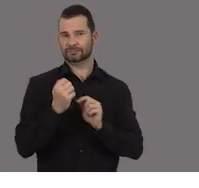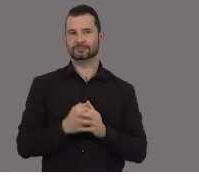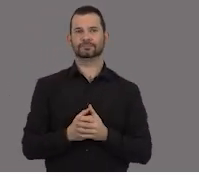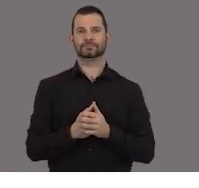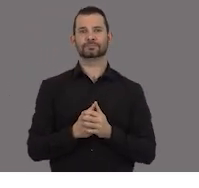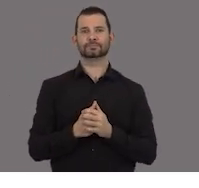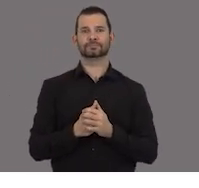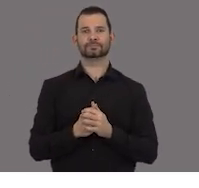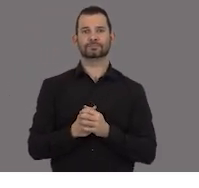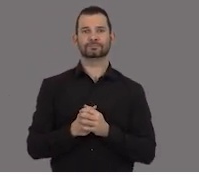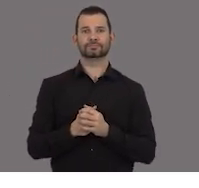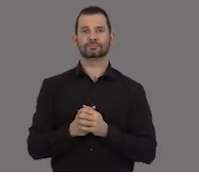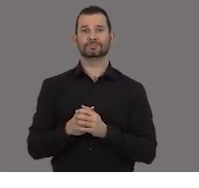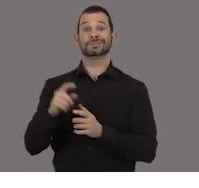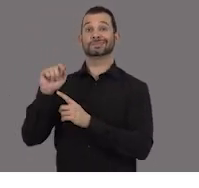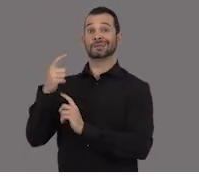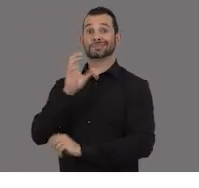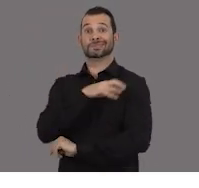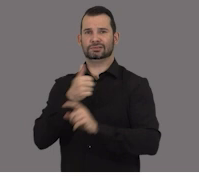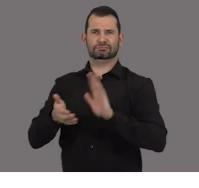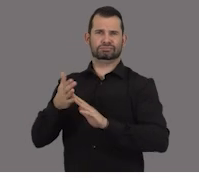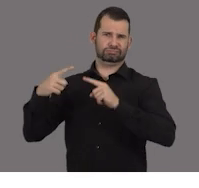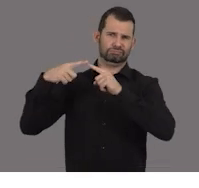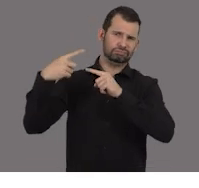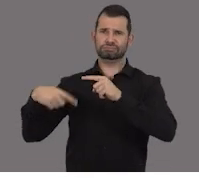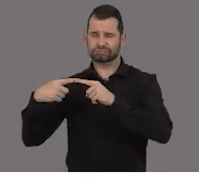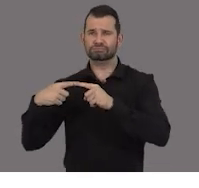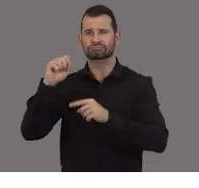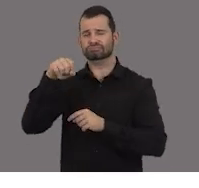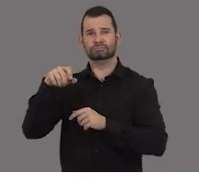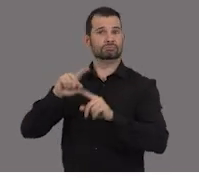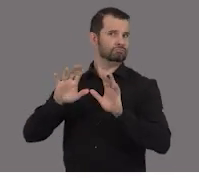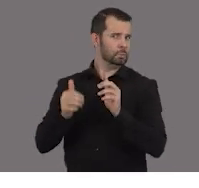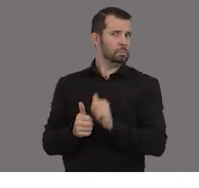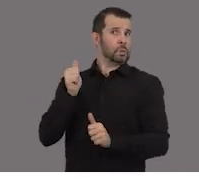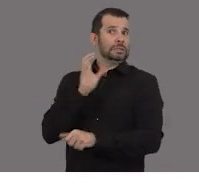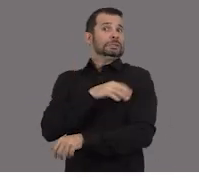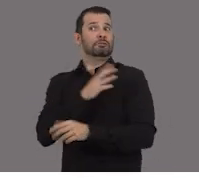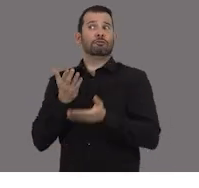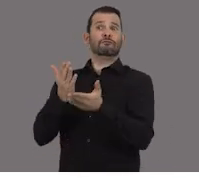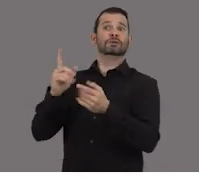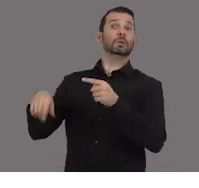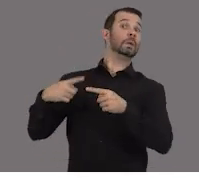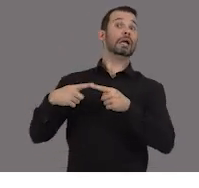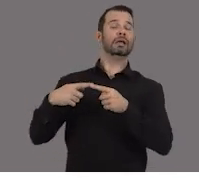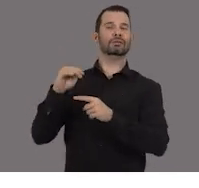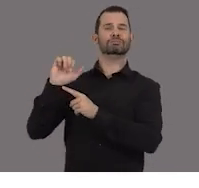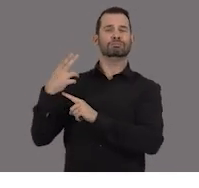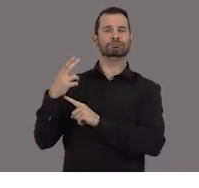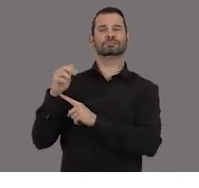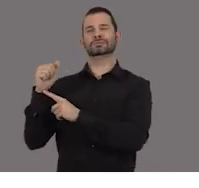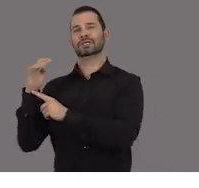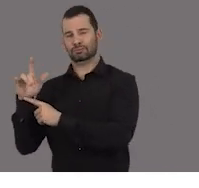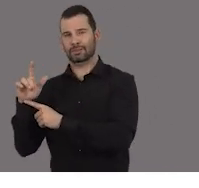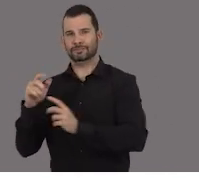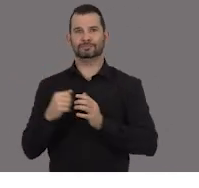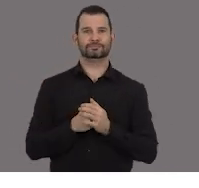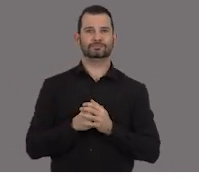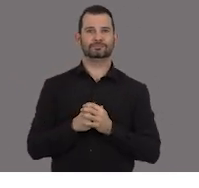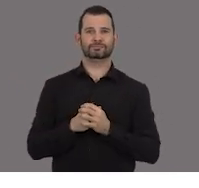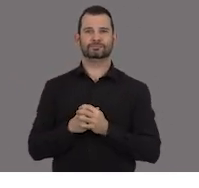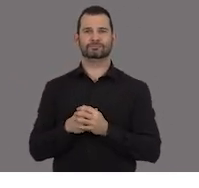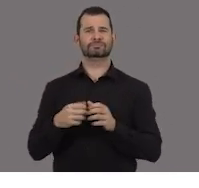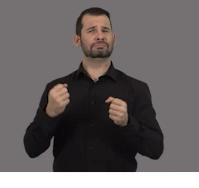business nor income from a rental property. Tax clinics run all year, but most clinics are offered